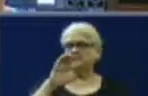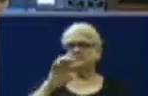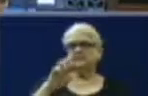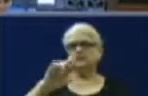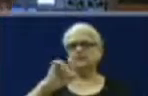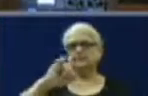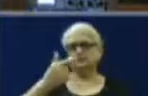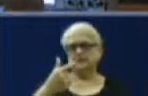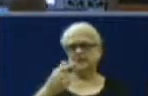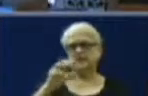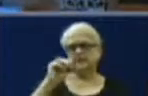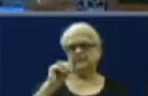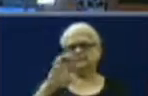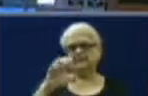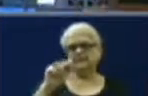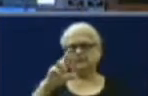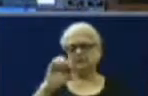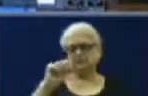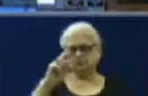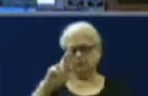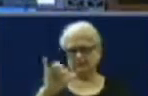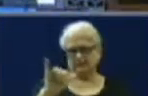McCrary. Craig McCrary.